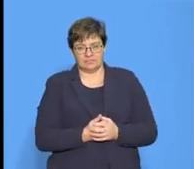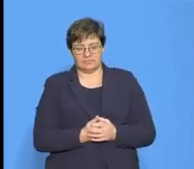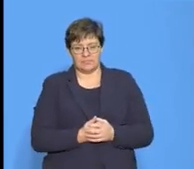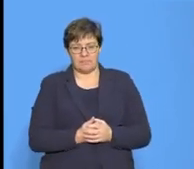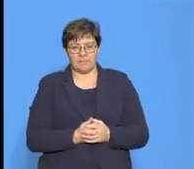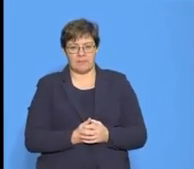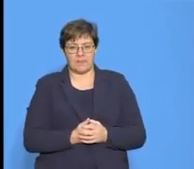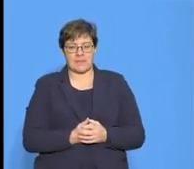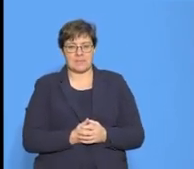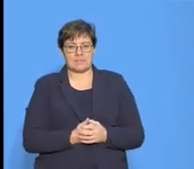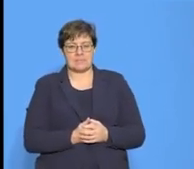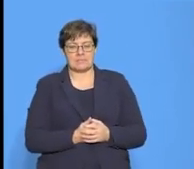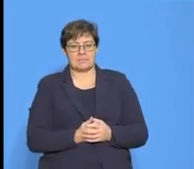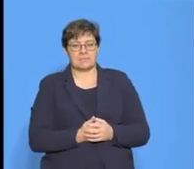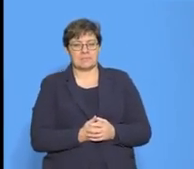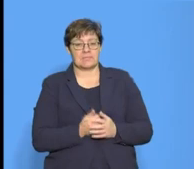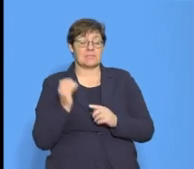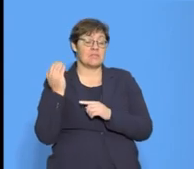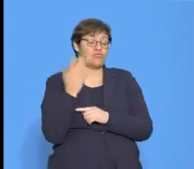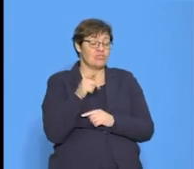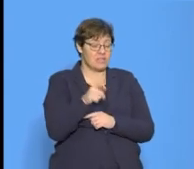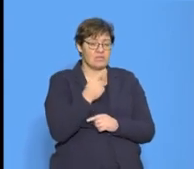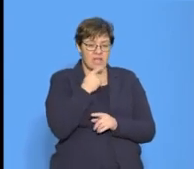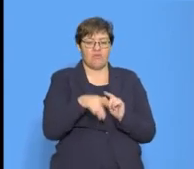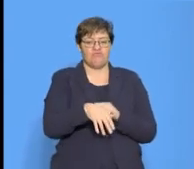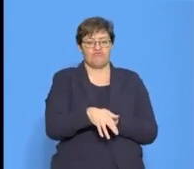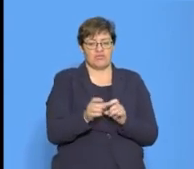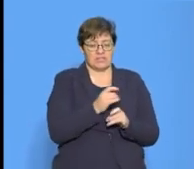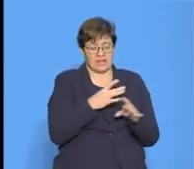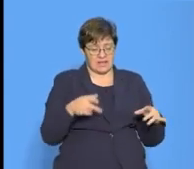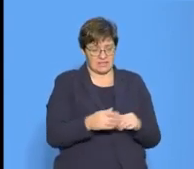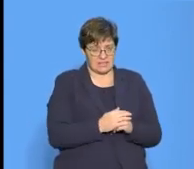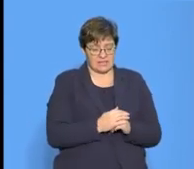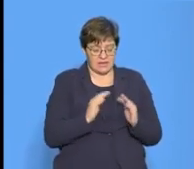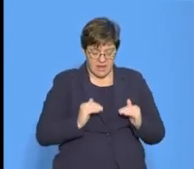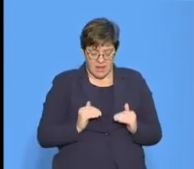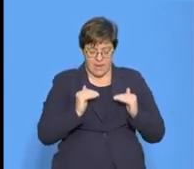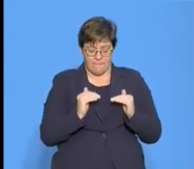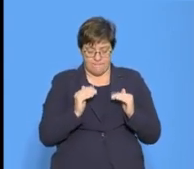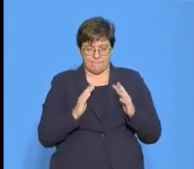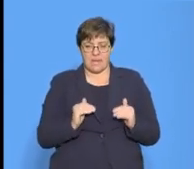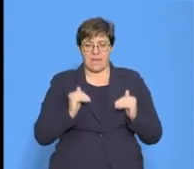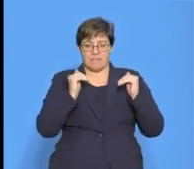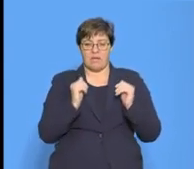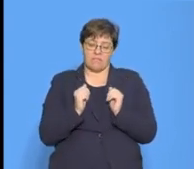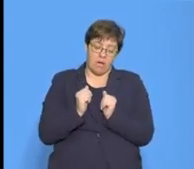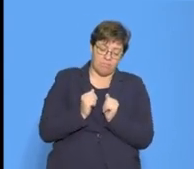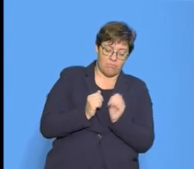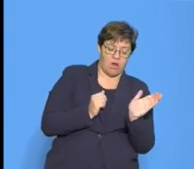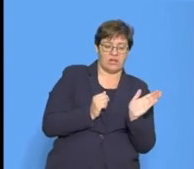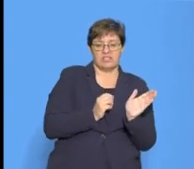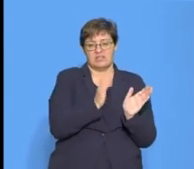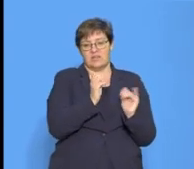today. Okay, so we have a look, as we said, in a phylogenetic tree, we start at the roots, and we move up, and each time